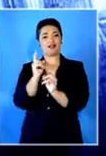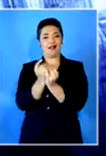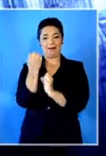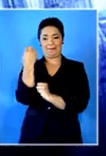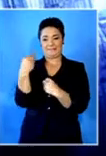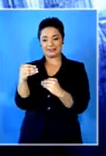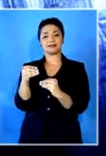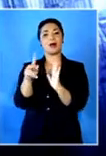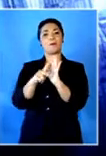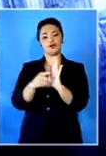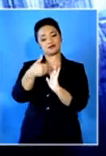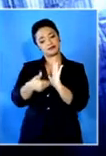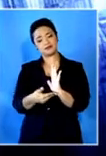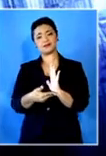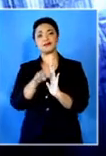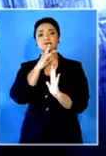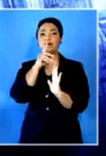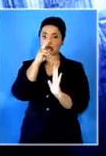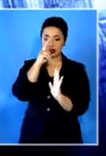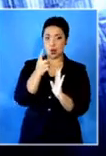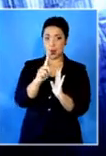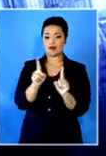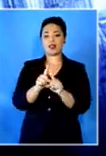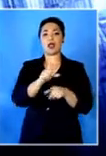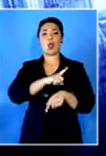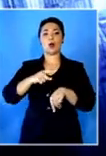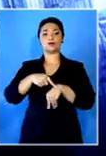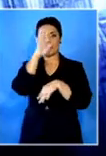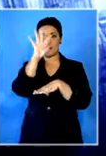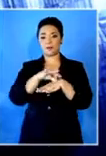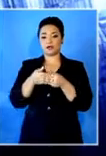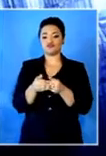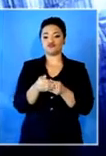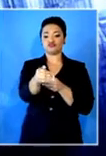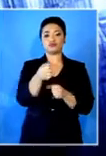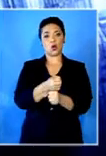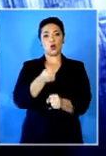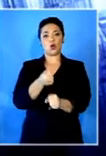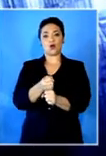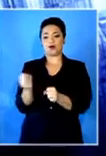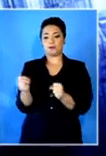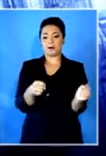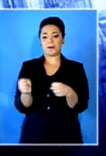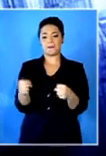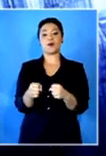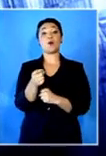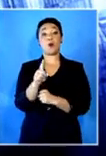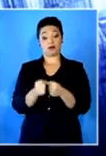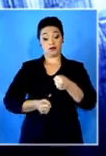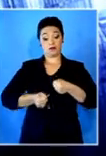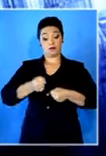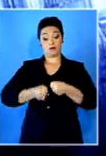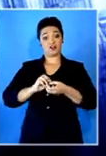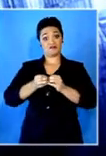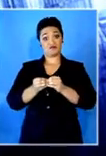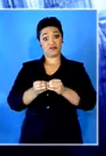say, which would be able to point us in the direction of longitudinal job creation and labor absorption, the motor industry, and